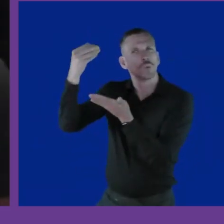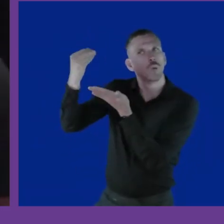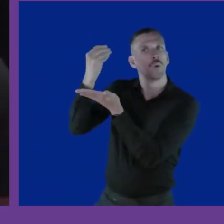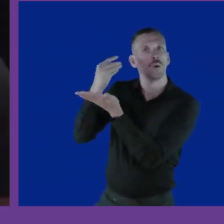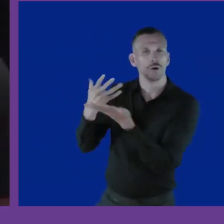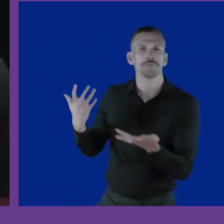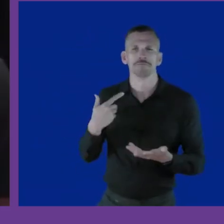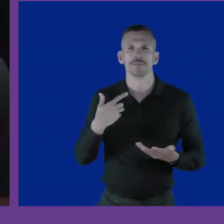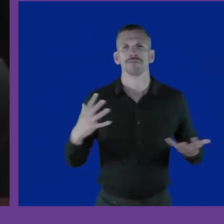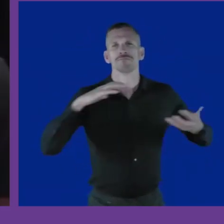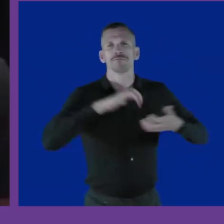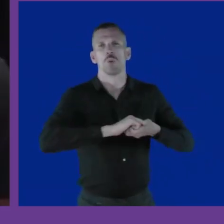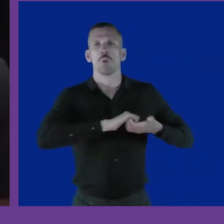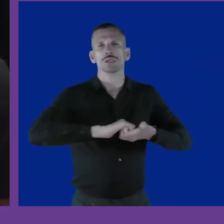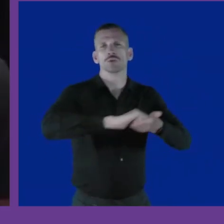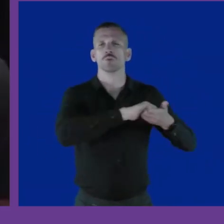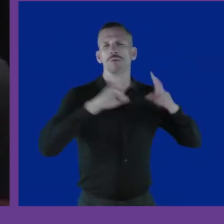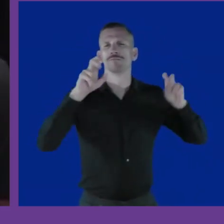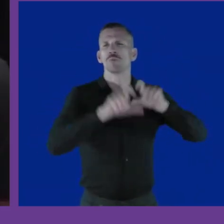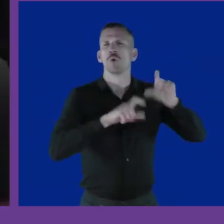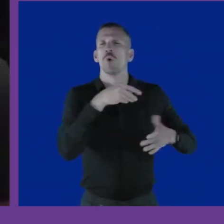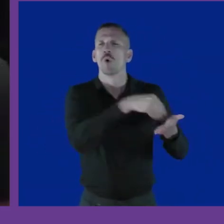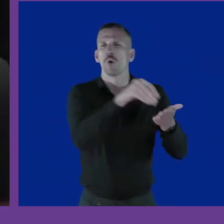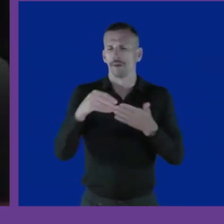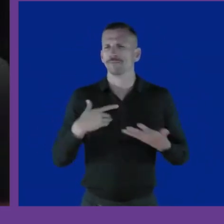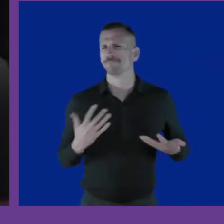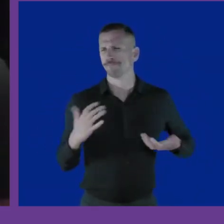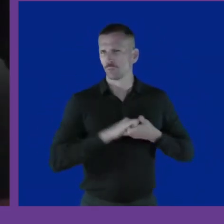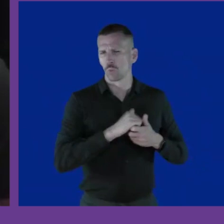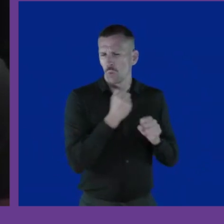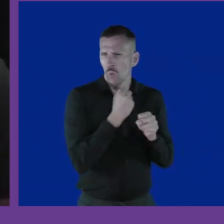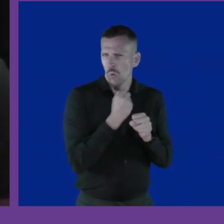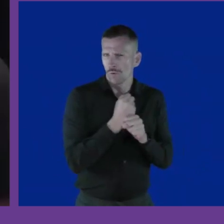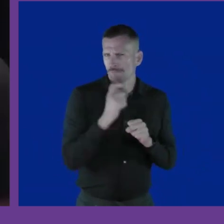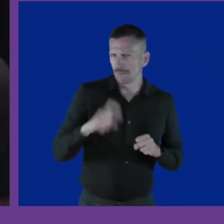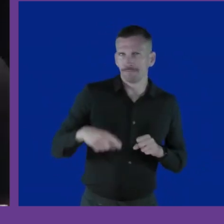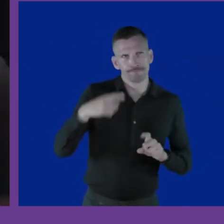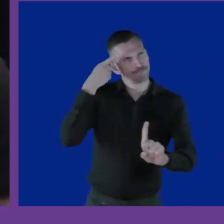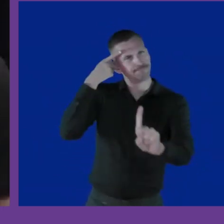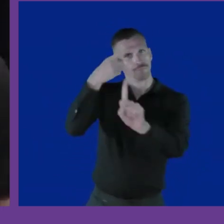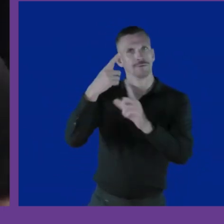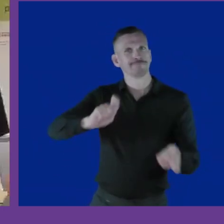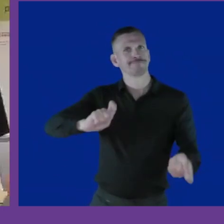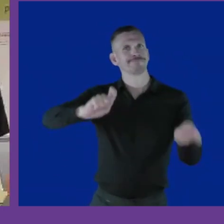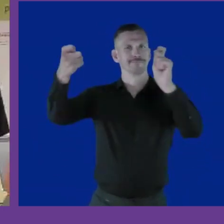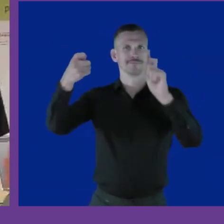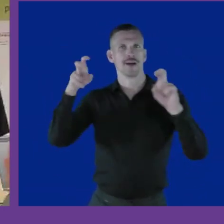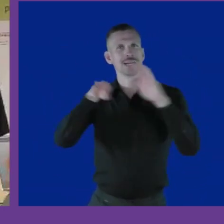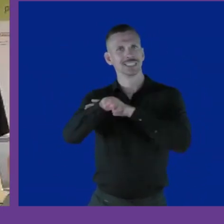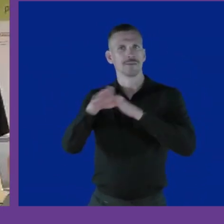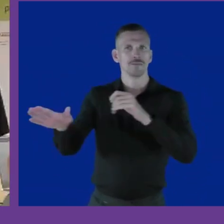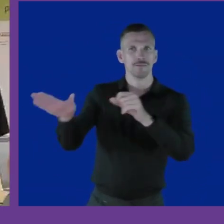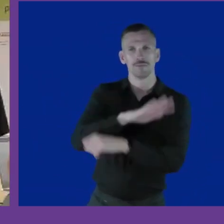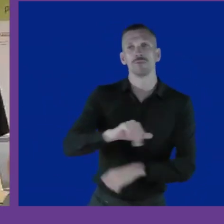to come to us digitally, so we can read them in an accessible way. So I'll just respond from the terminal manufacturer's point